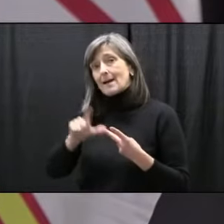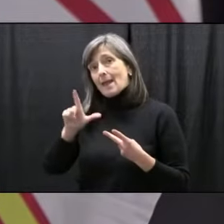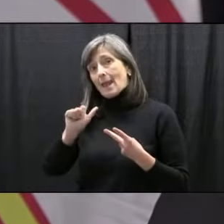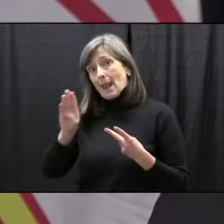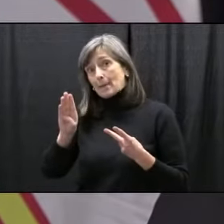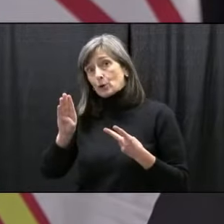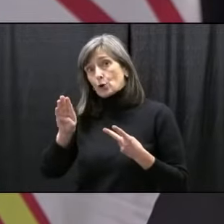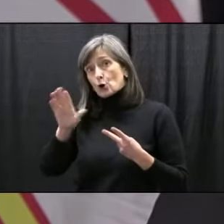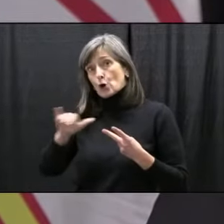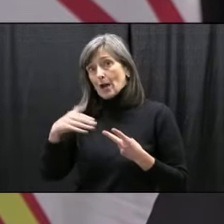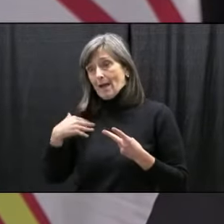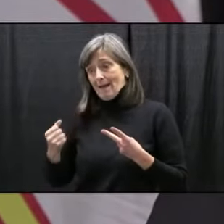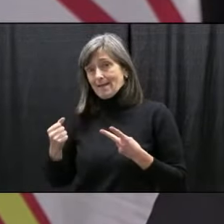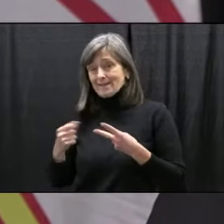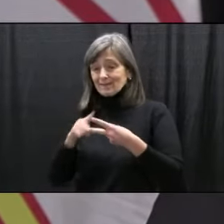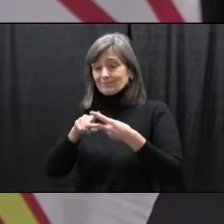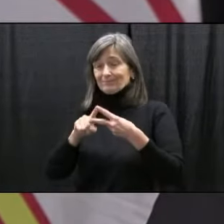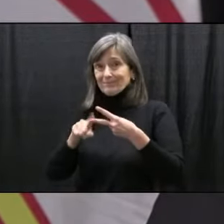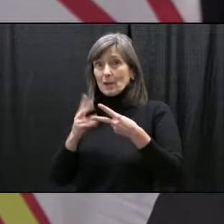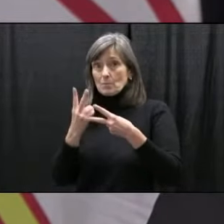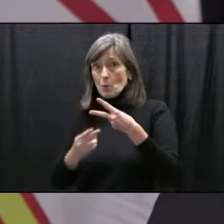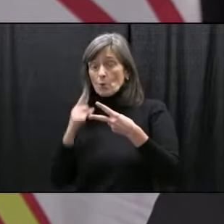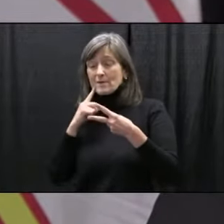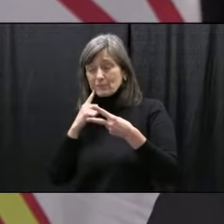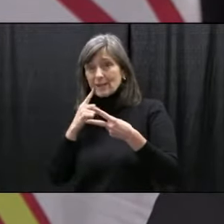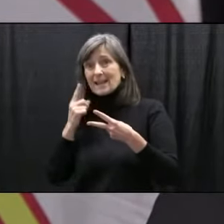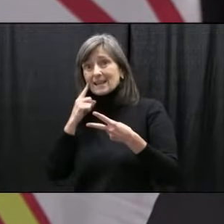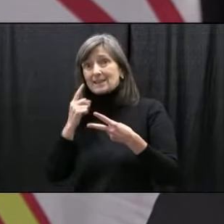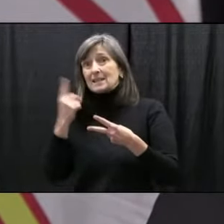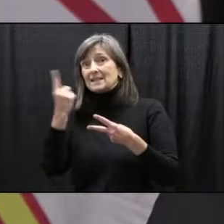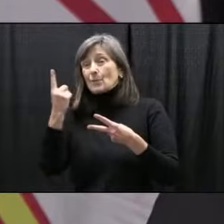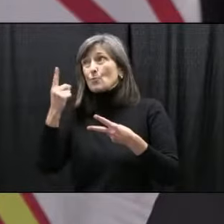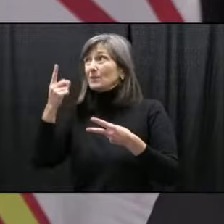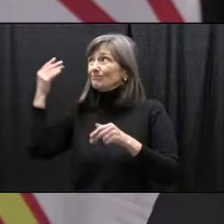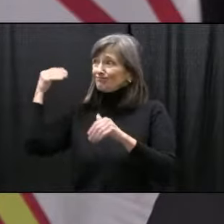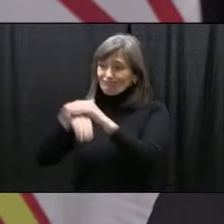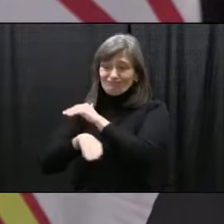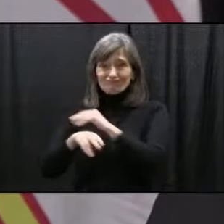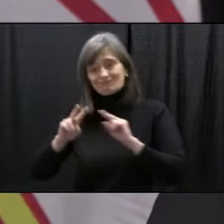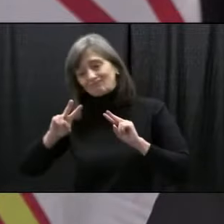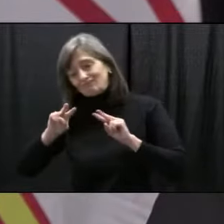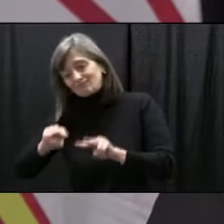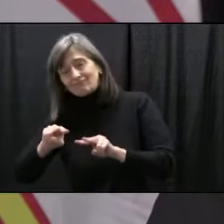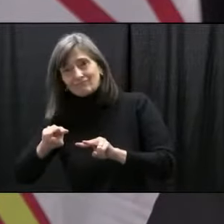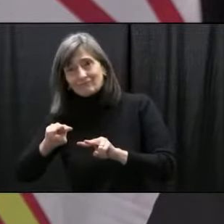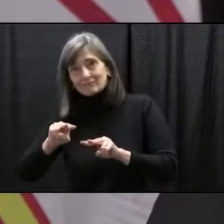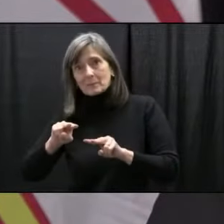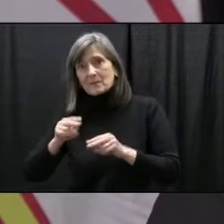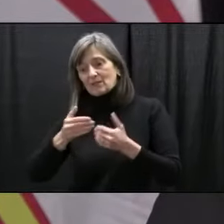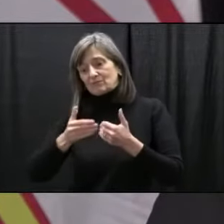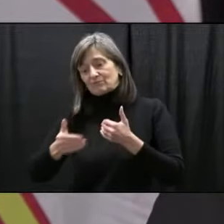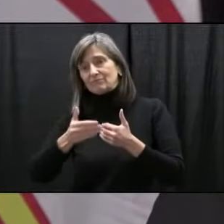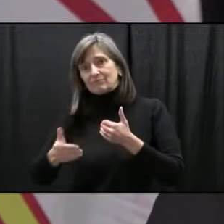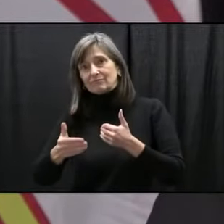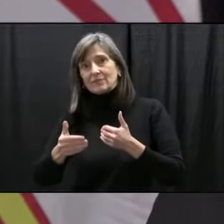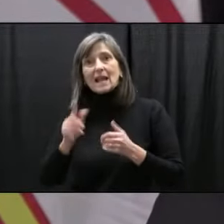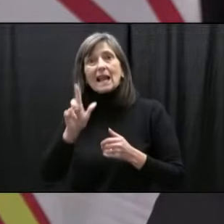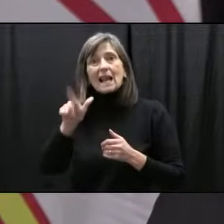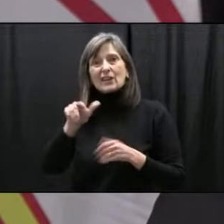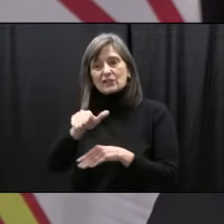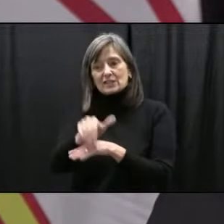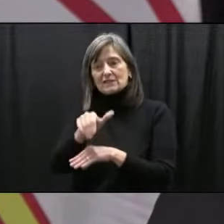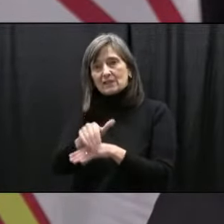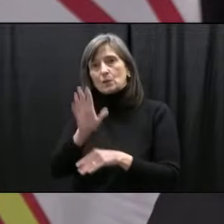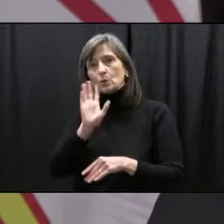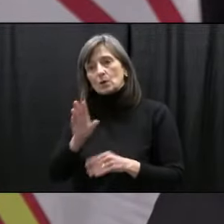the two regional health authorities impacted at this point in time. More information to come into the evening on credit monitoring